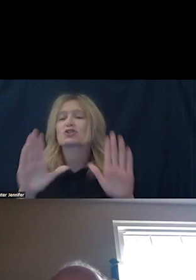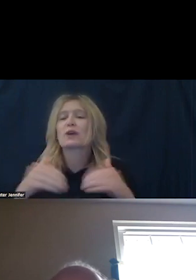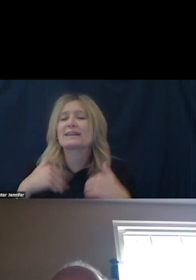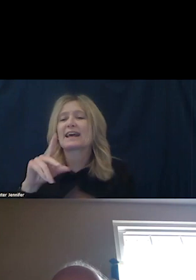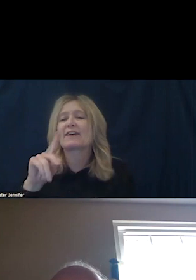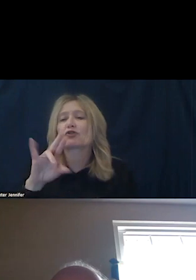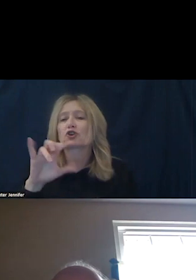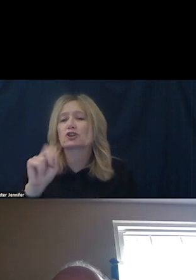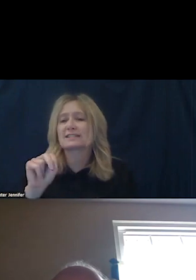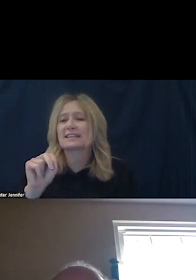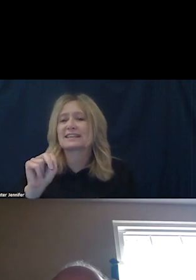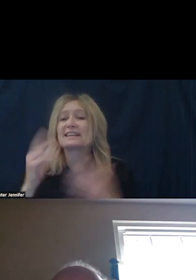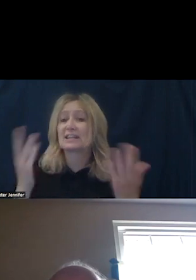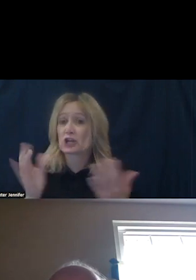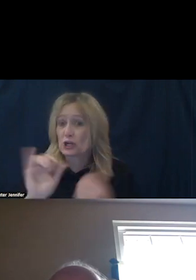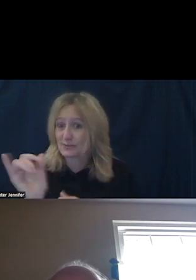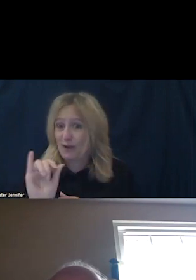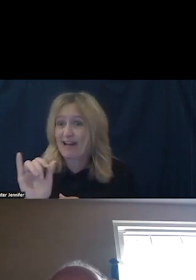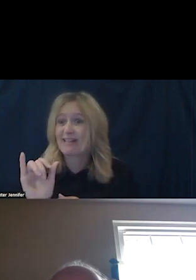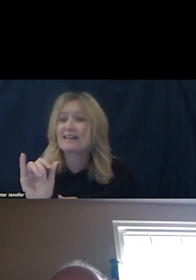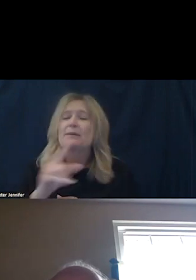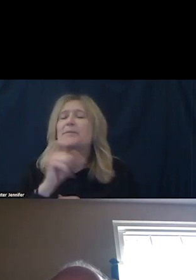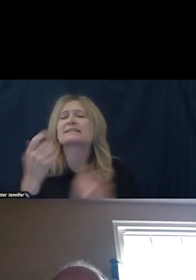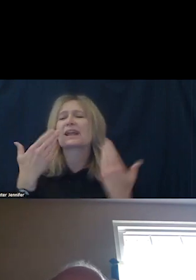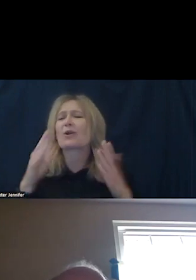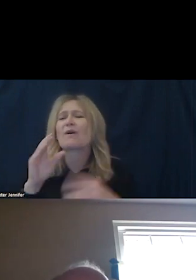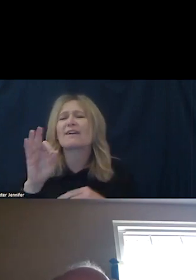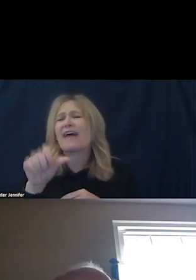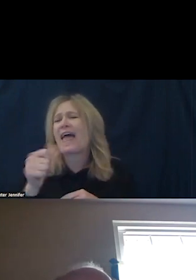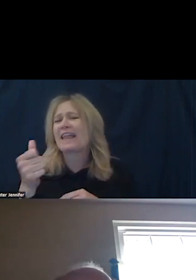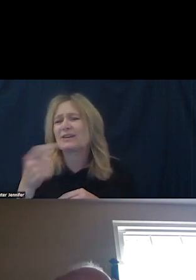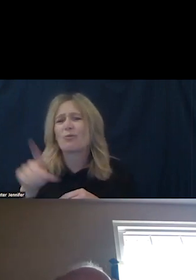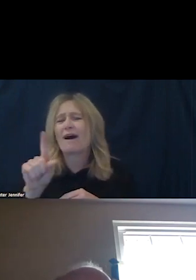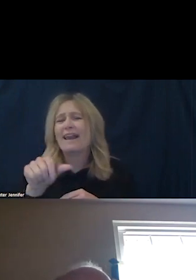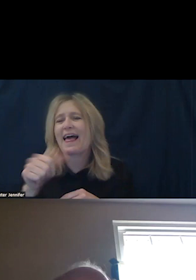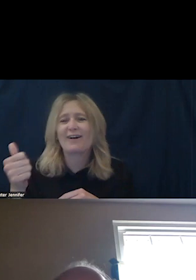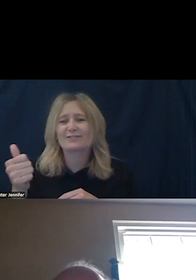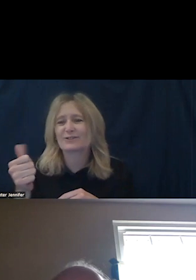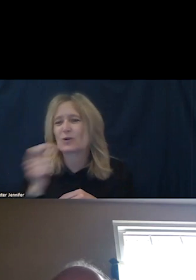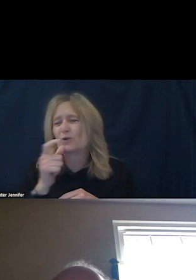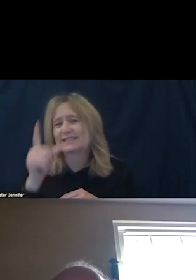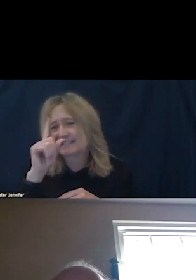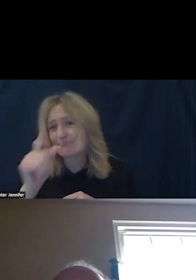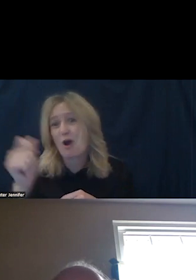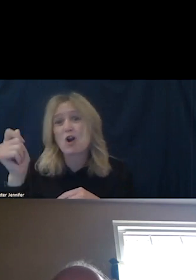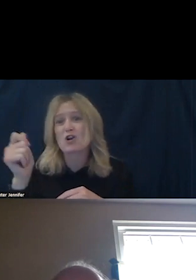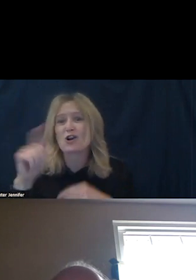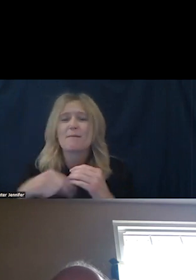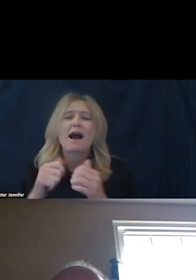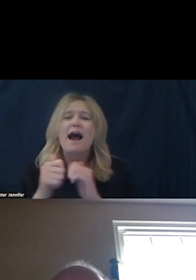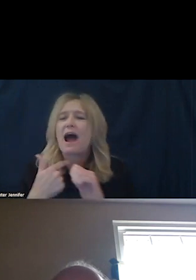here as well, because I don't know if there's anyone who's any smarter about how we can try